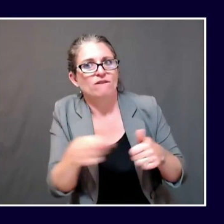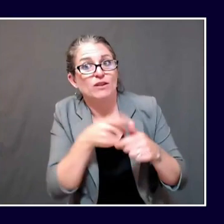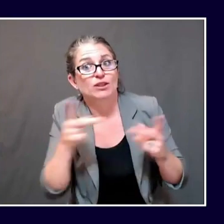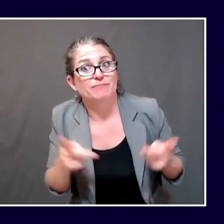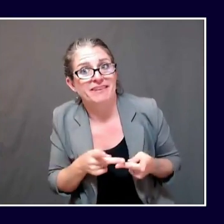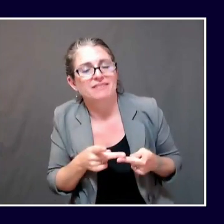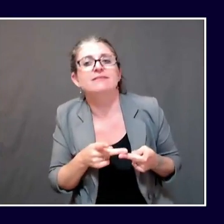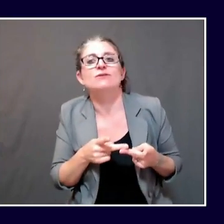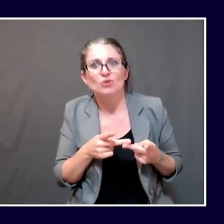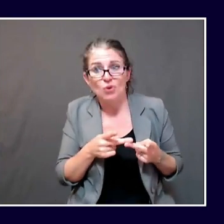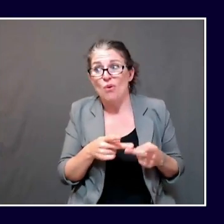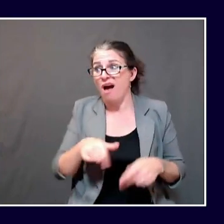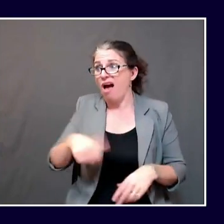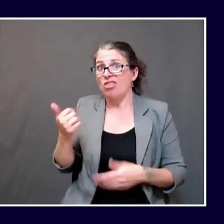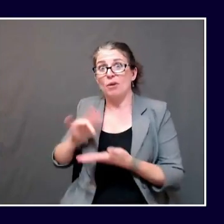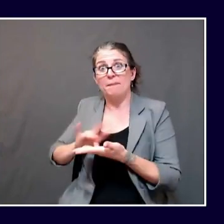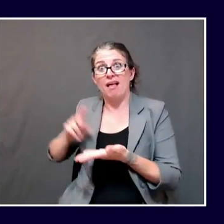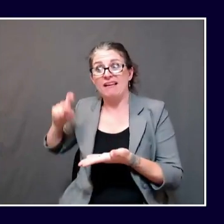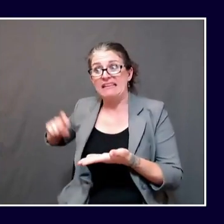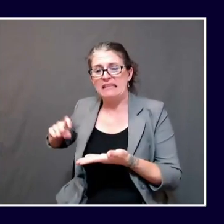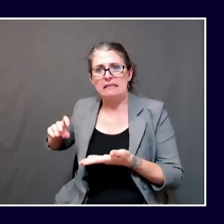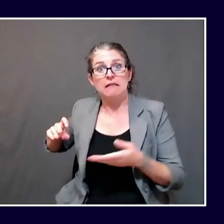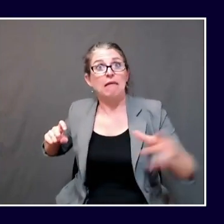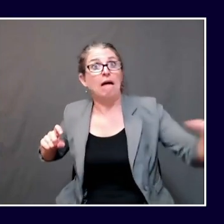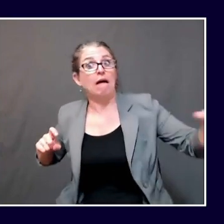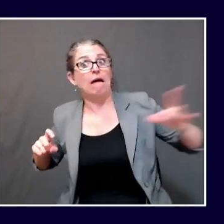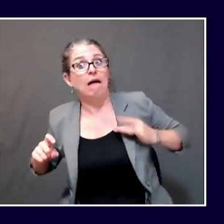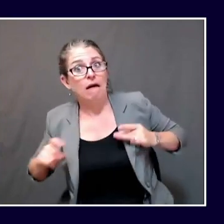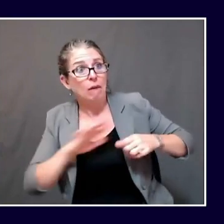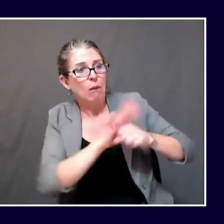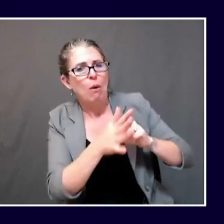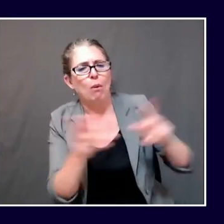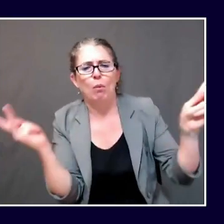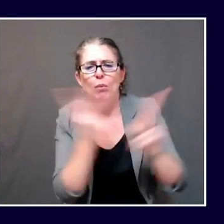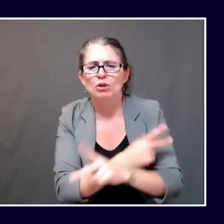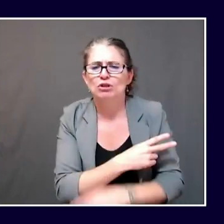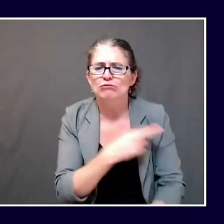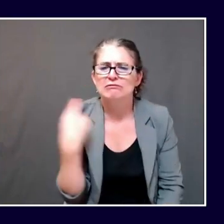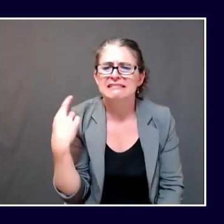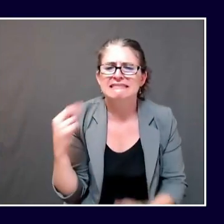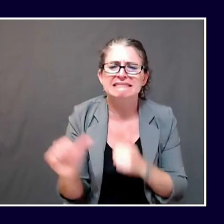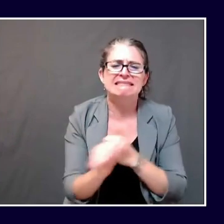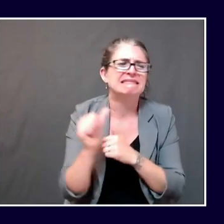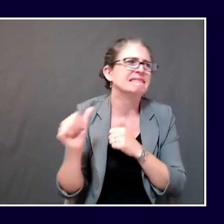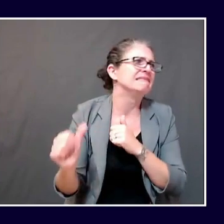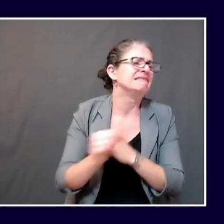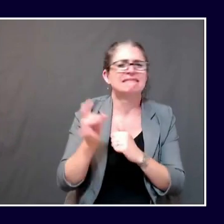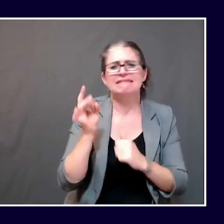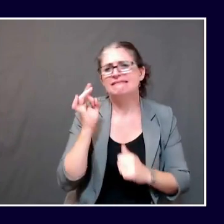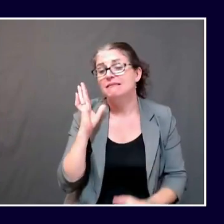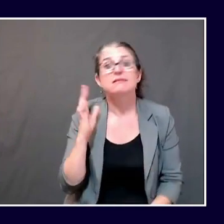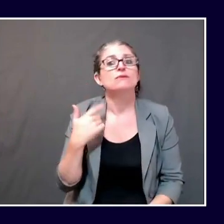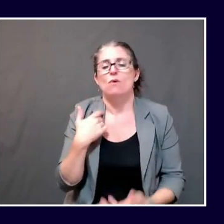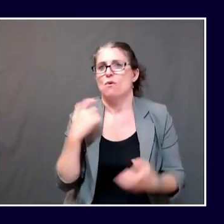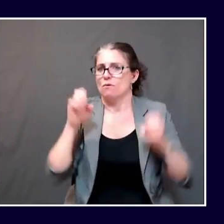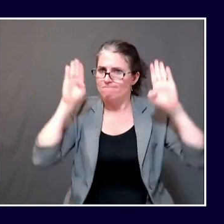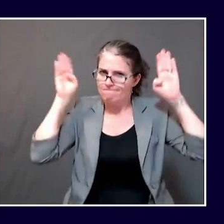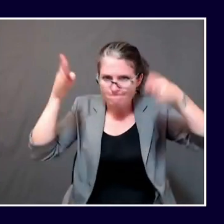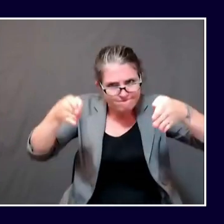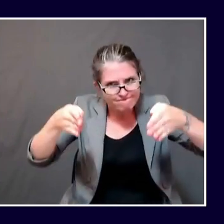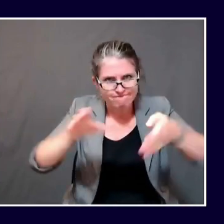department has conducted outreach to these 600 sites. In fact, since the beginning of